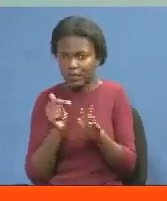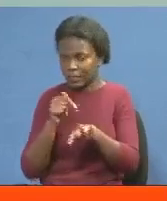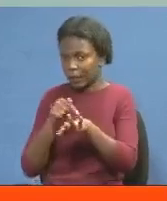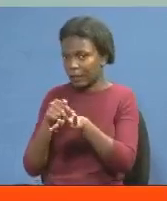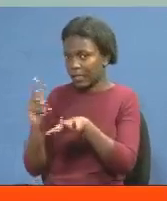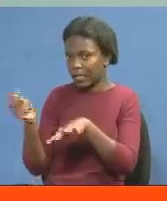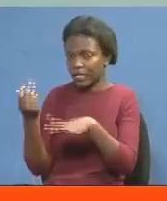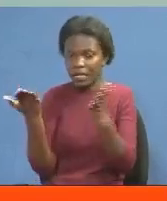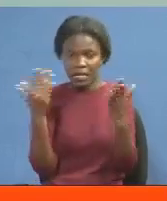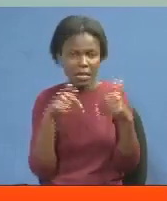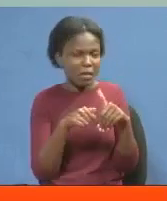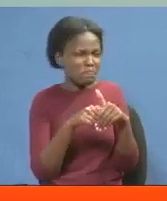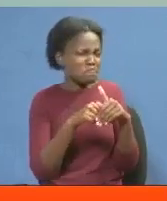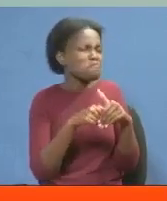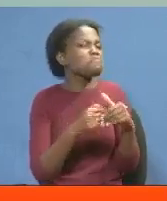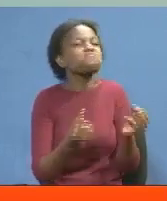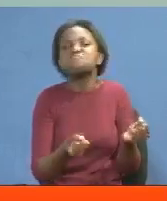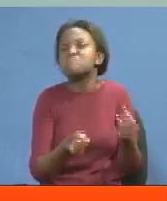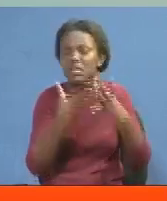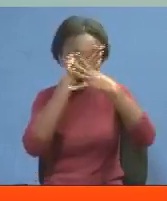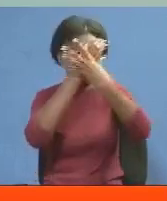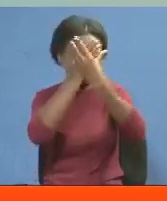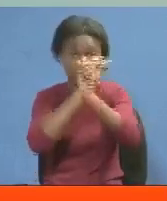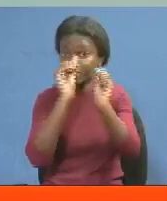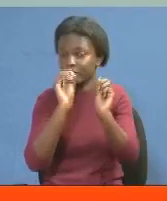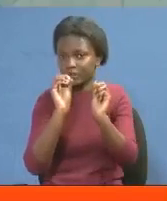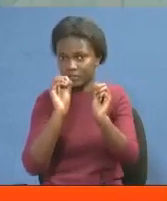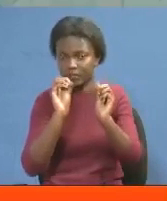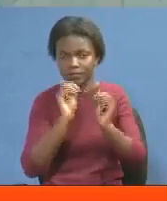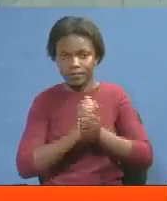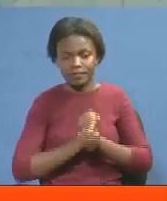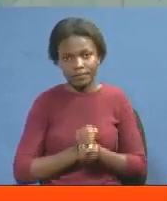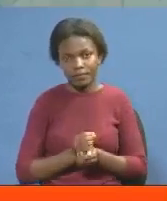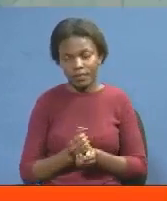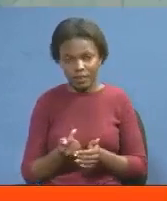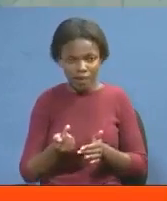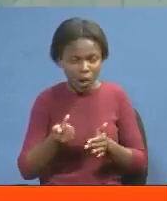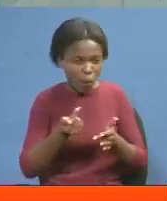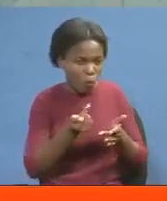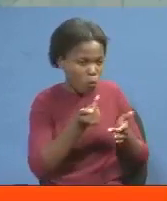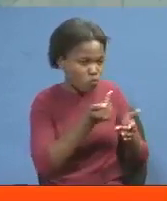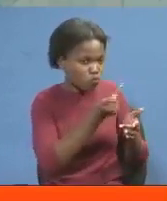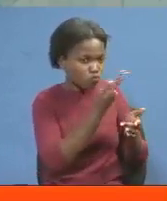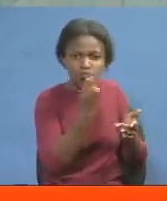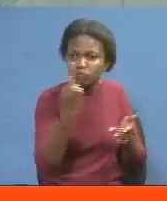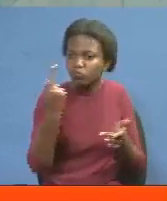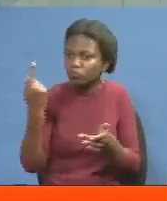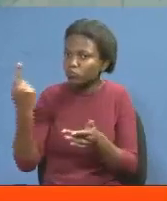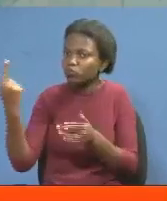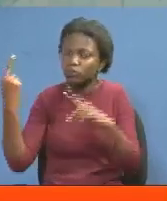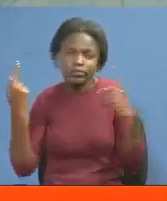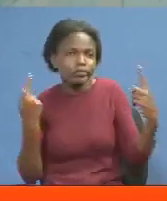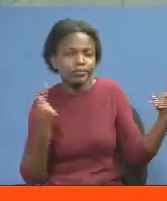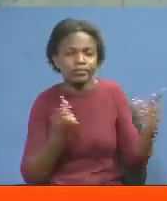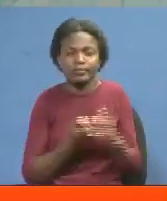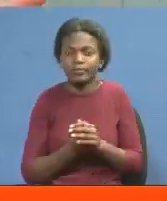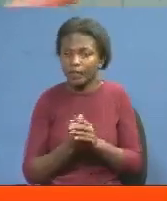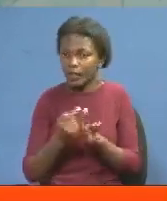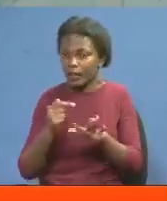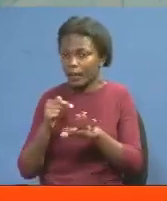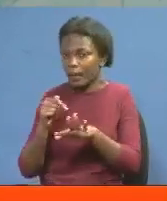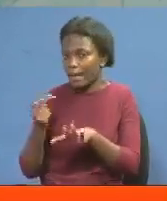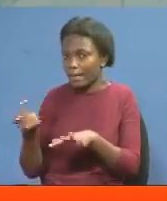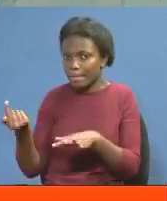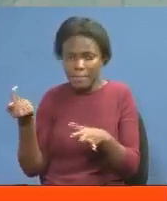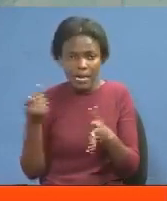didn't come in that large number one day. Definitely. They trickled in slowly over mm-hmm. a period of time. Mm-hmm. I'm sure a few even came as early